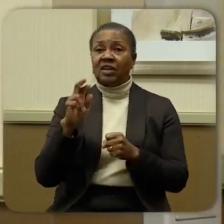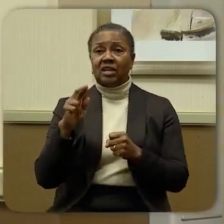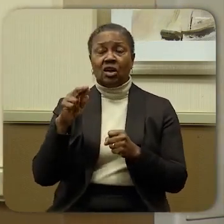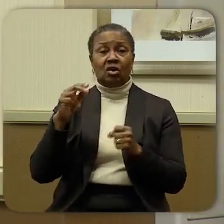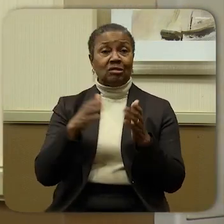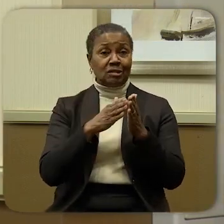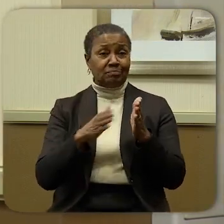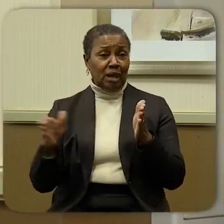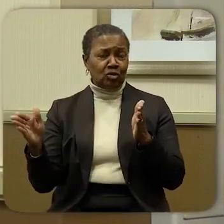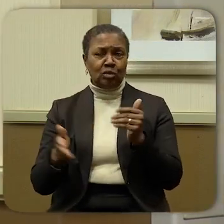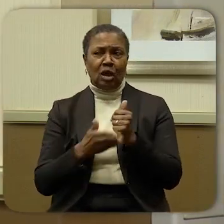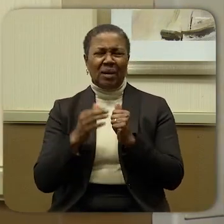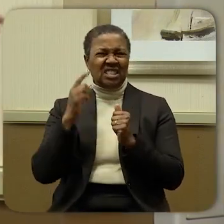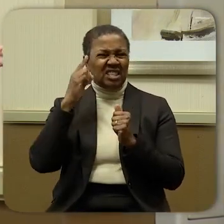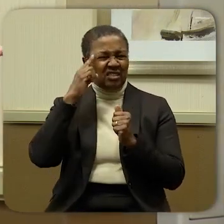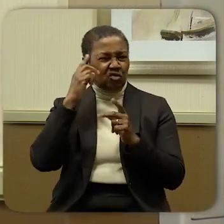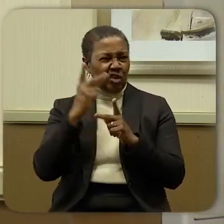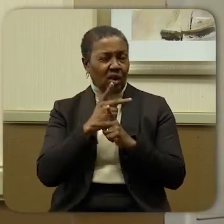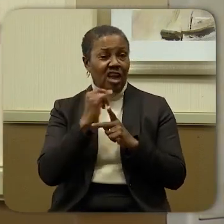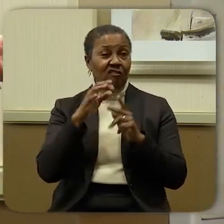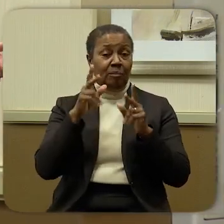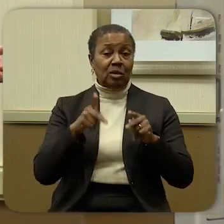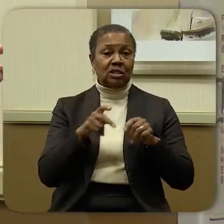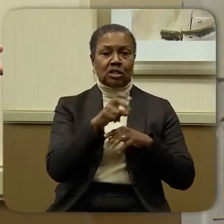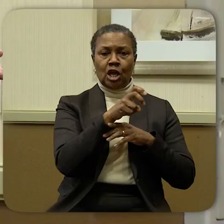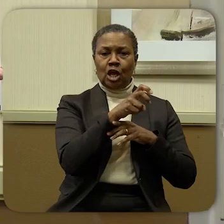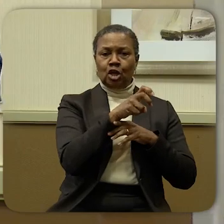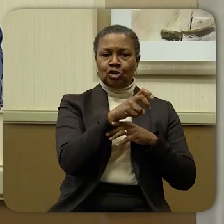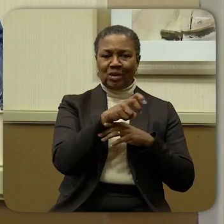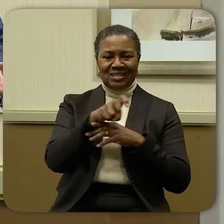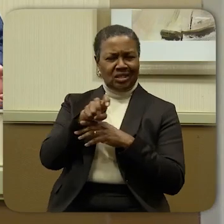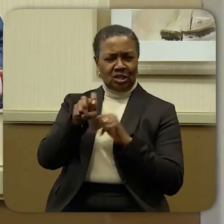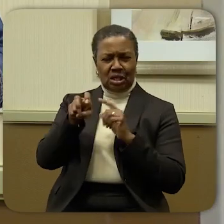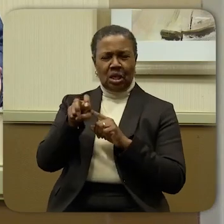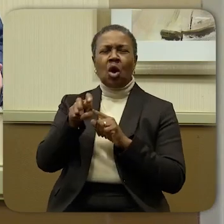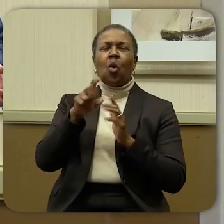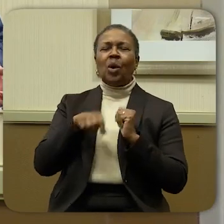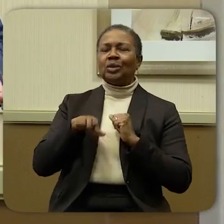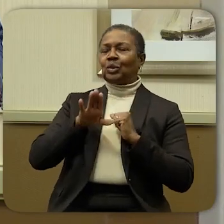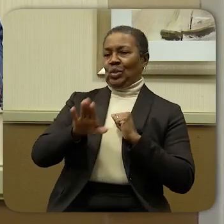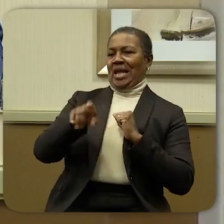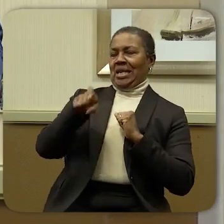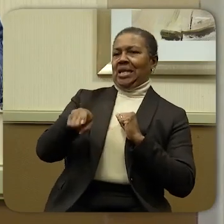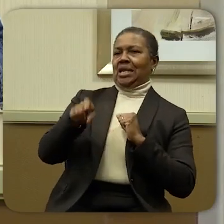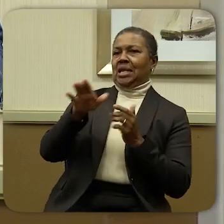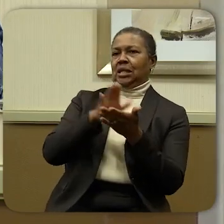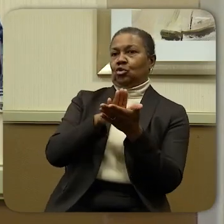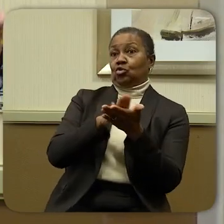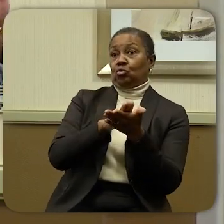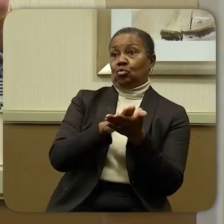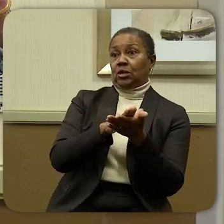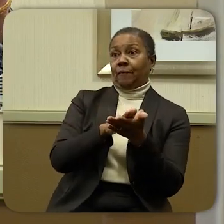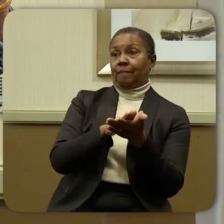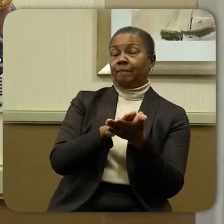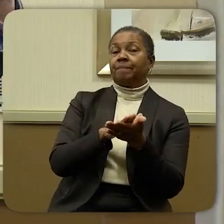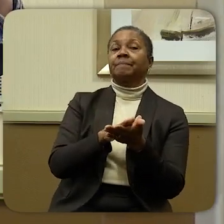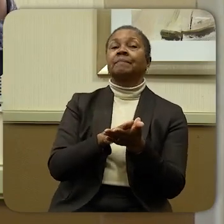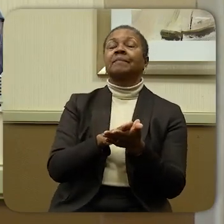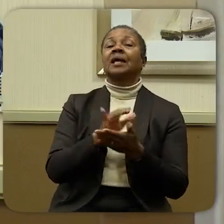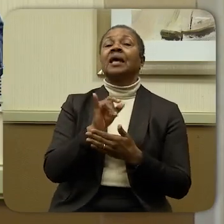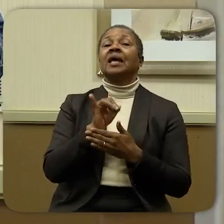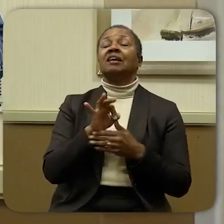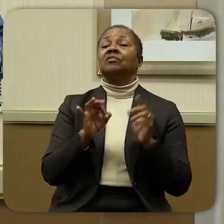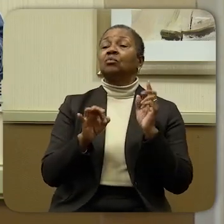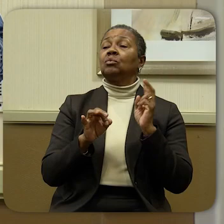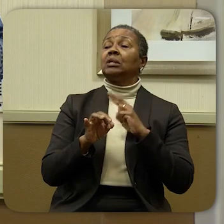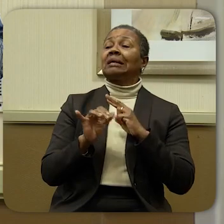help us think through, if someone's transitioning, what are some of the things that they might need in school? So if you